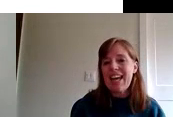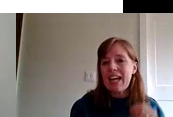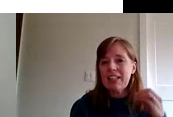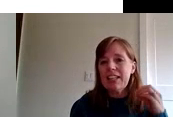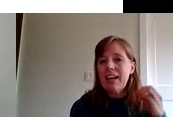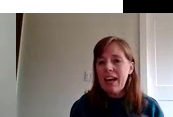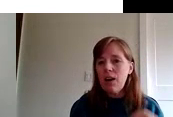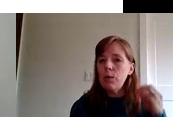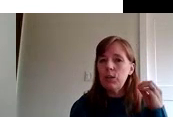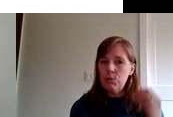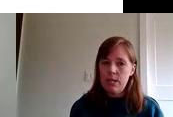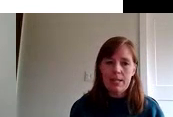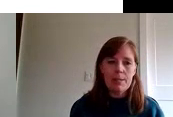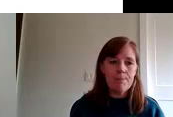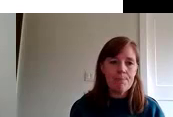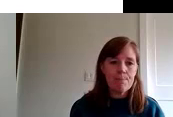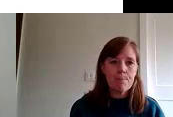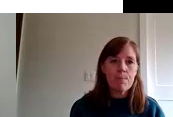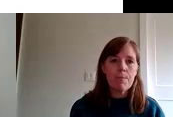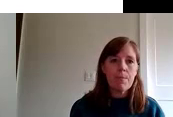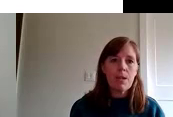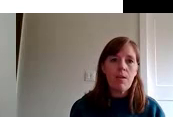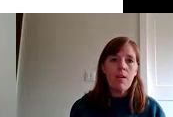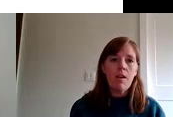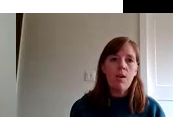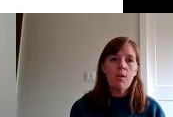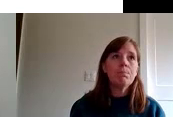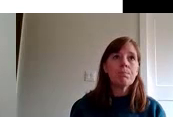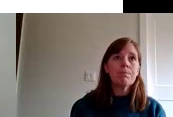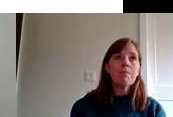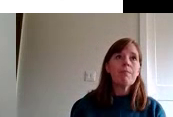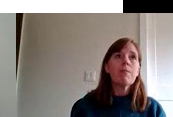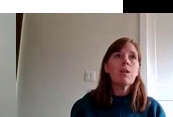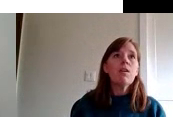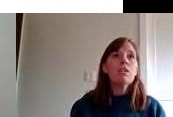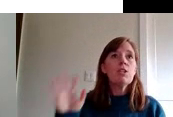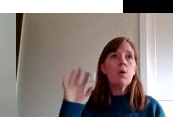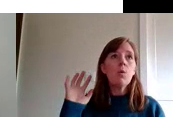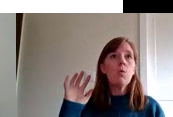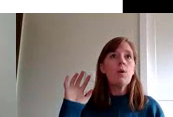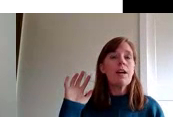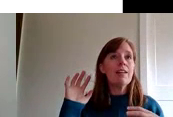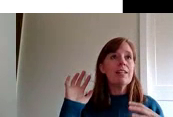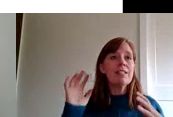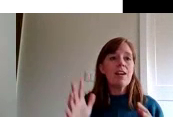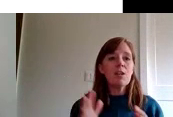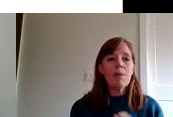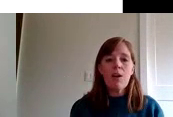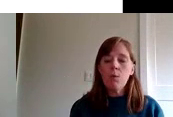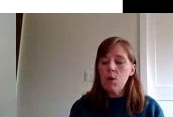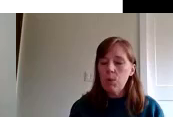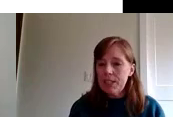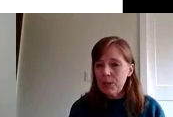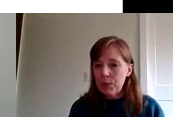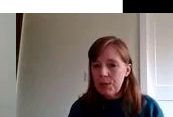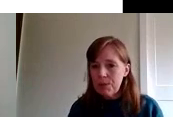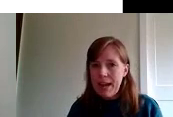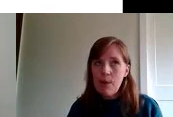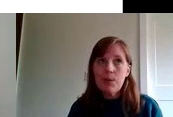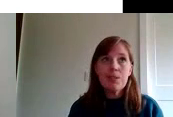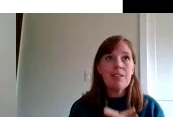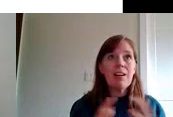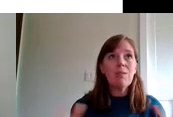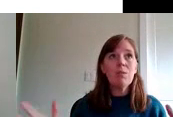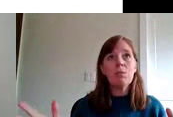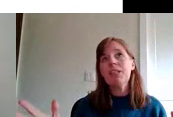to make it exactly how you need it. Okay, so let's talk about what we're dealing with